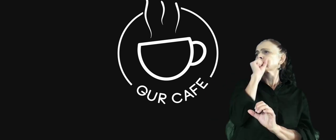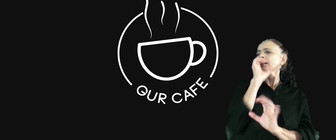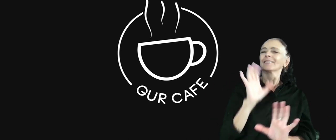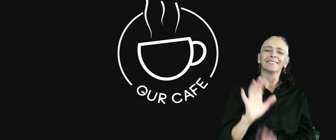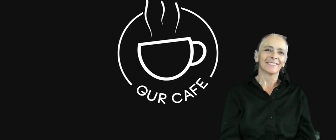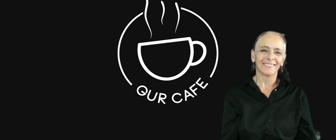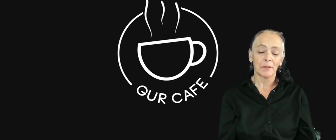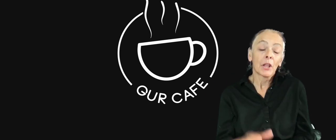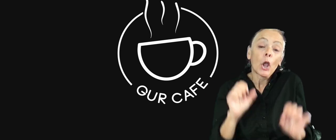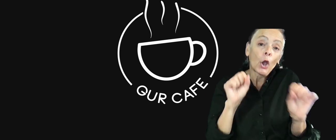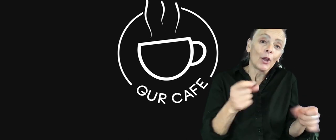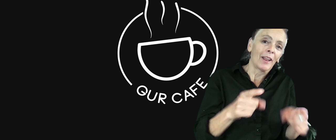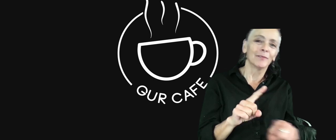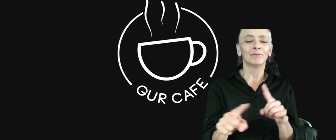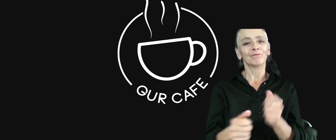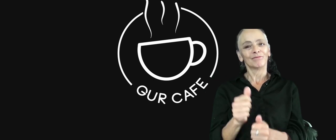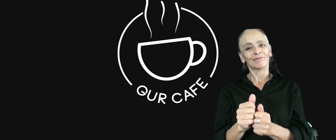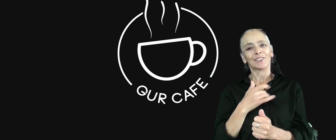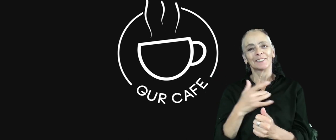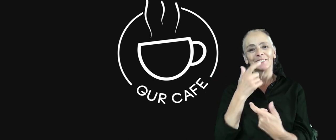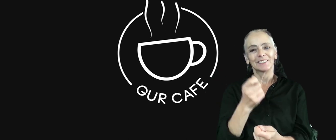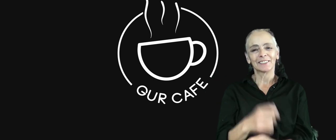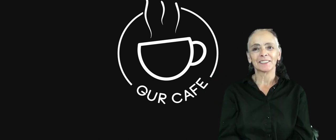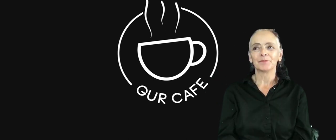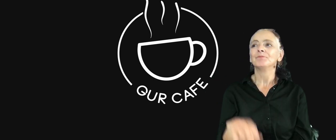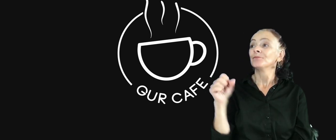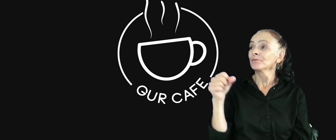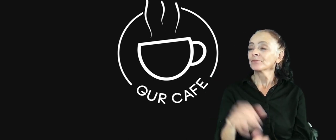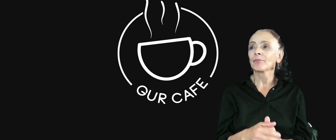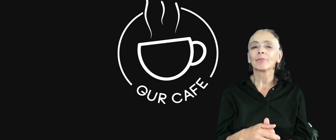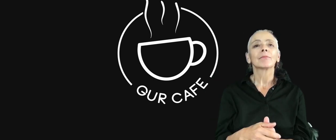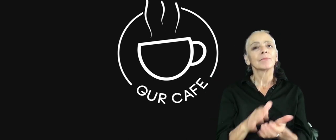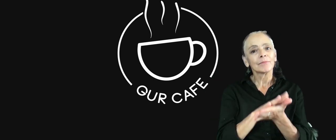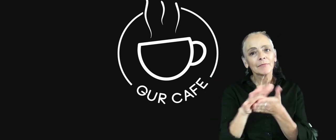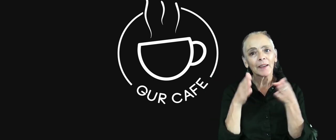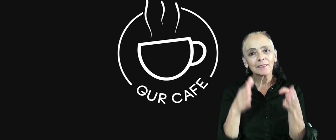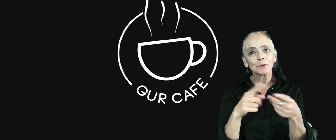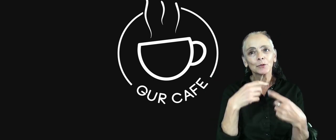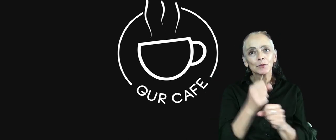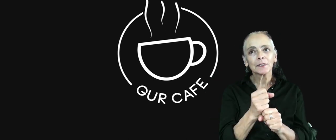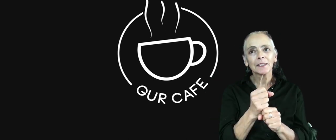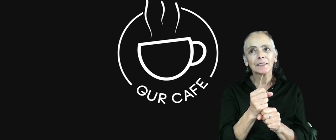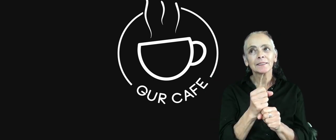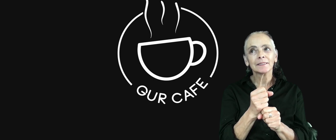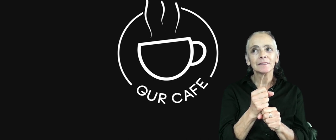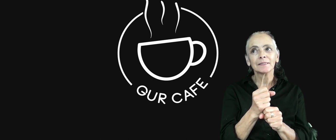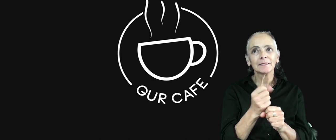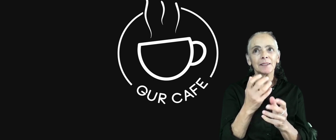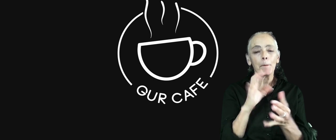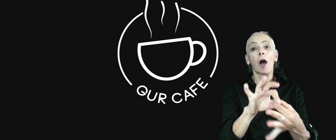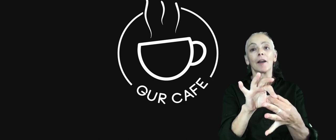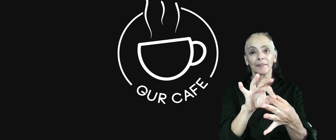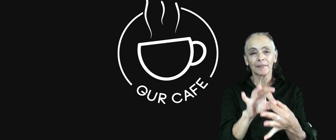say it never happens, but usually people are interested. Yeah, and that's, for sure. And that's a nice way to create some kind of bond. You know, they